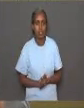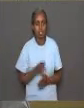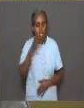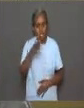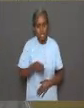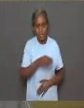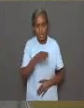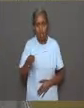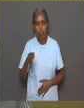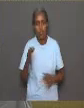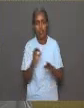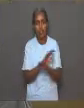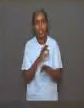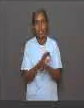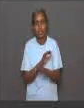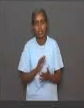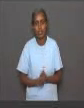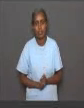of functions.